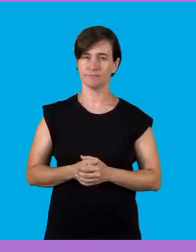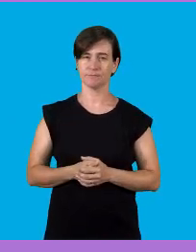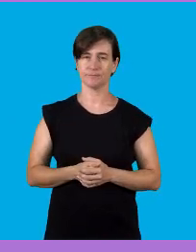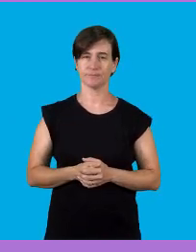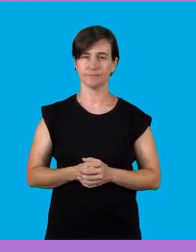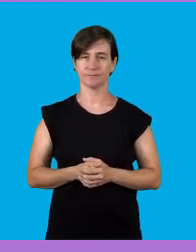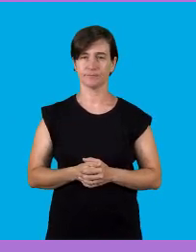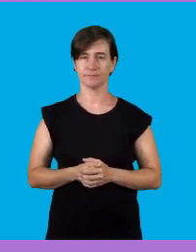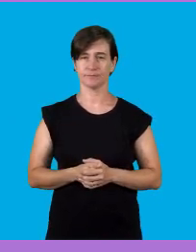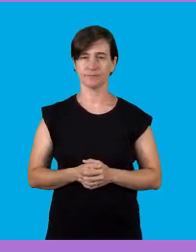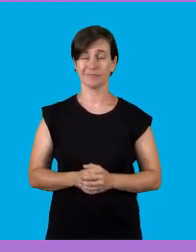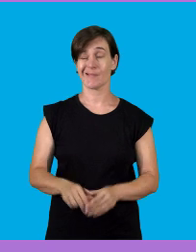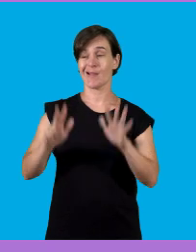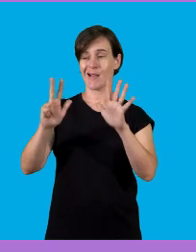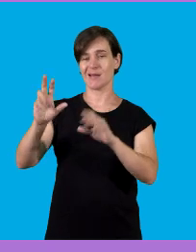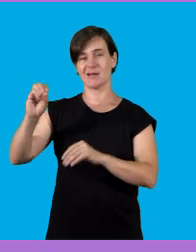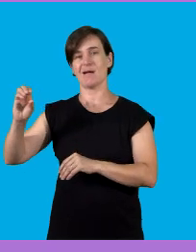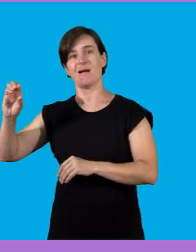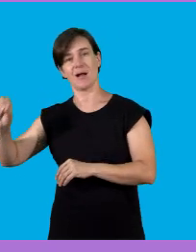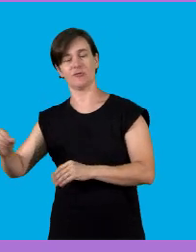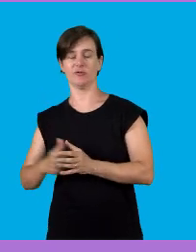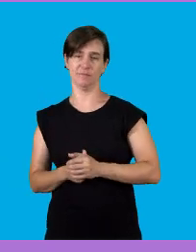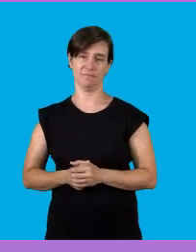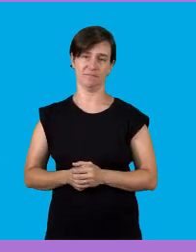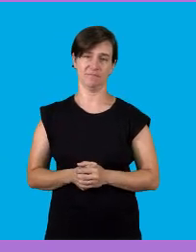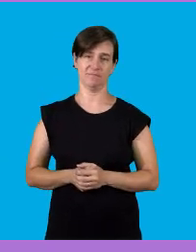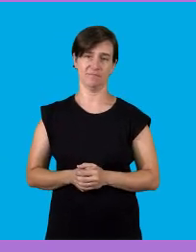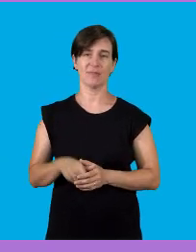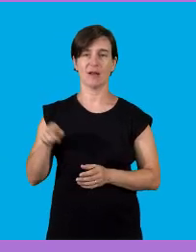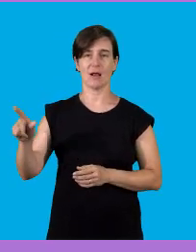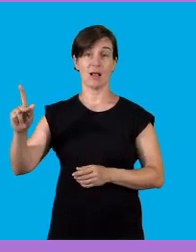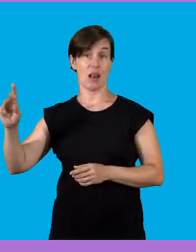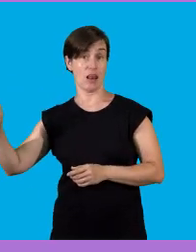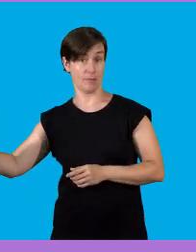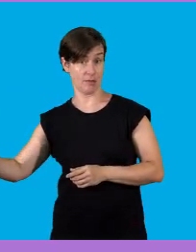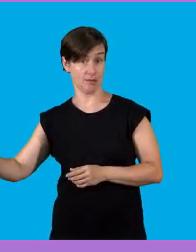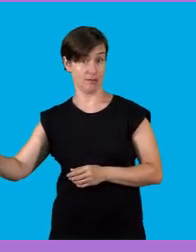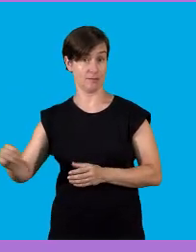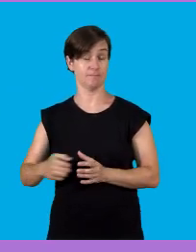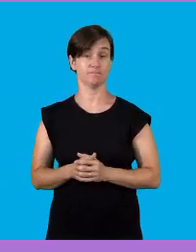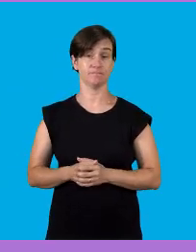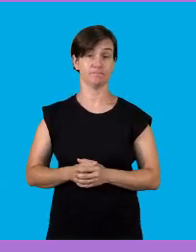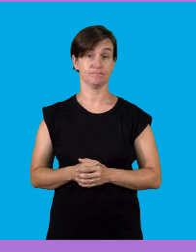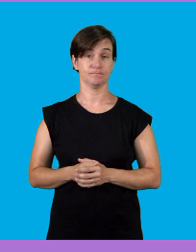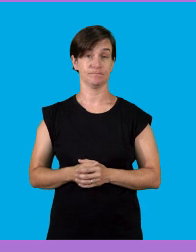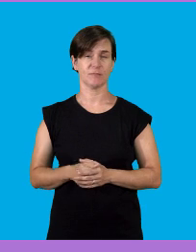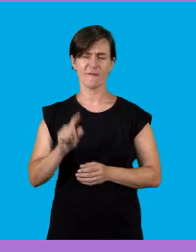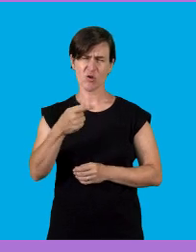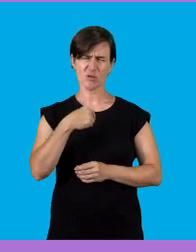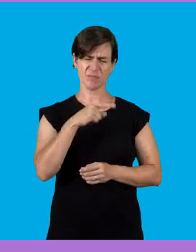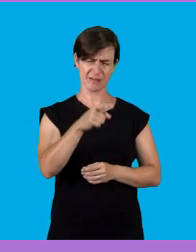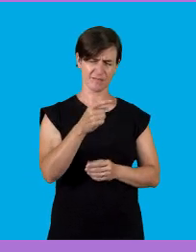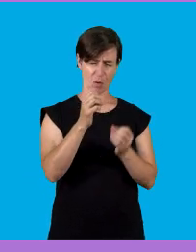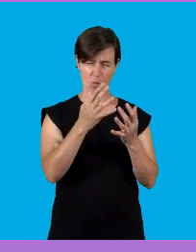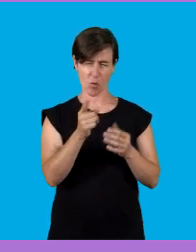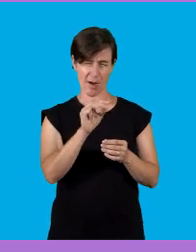by 50, that will give us 800. And this time, kilometers. Guys, are we clear? So first I found what